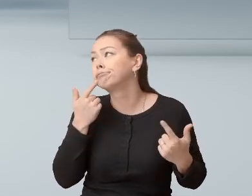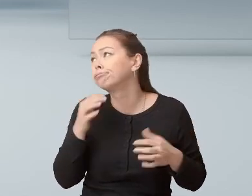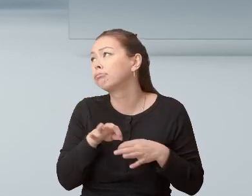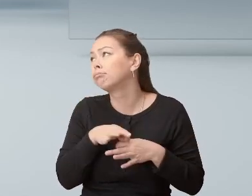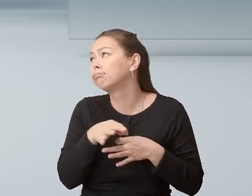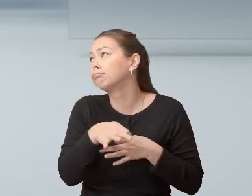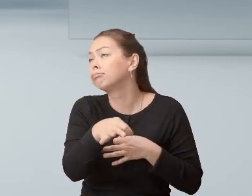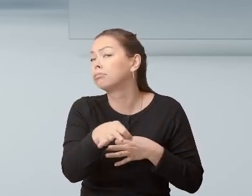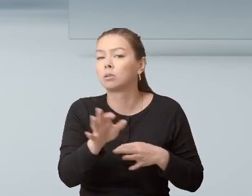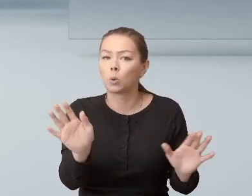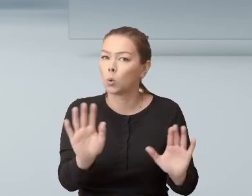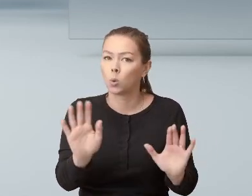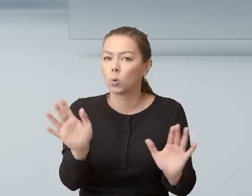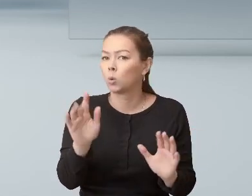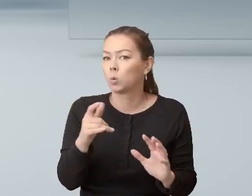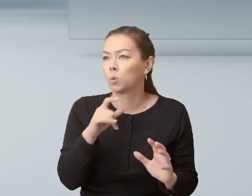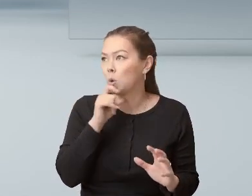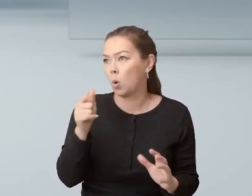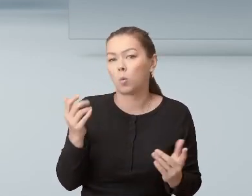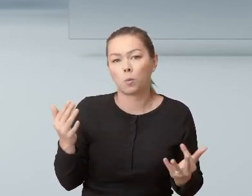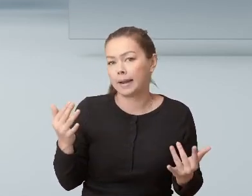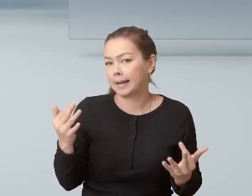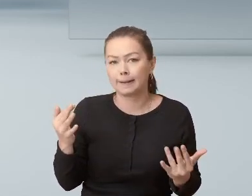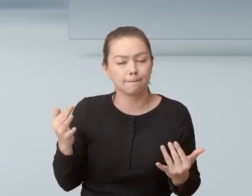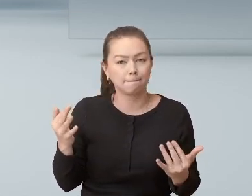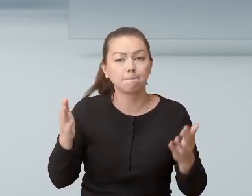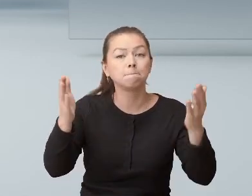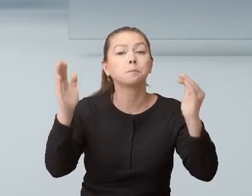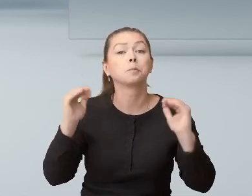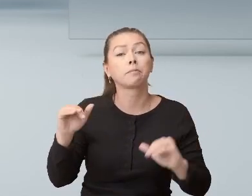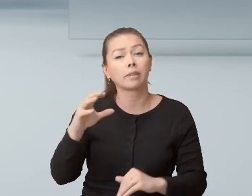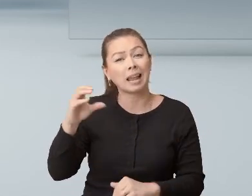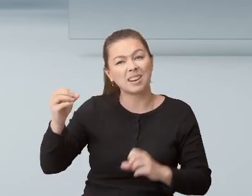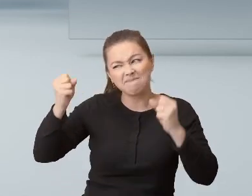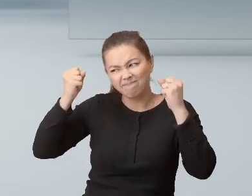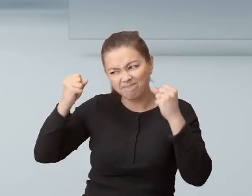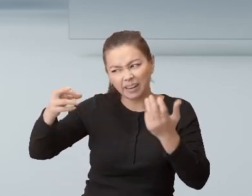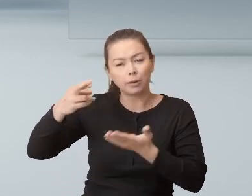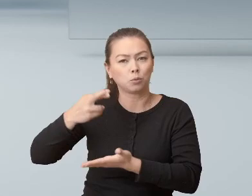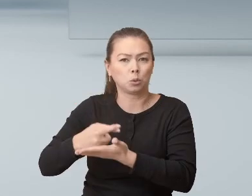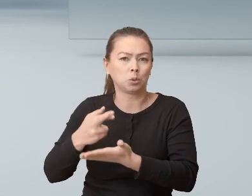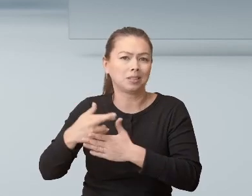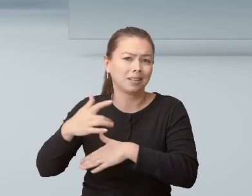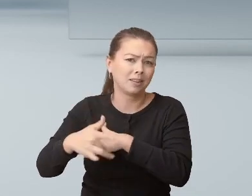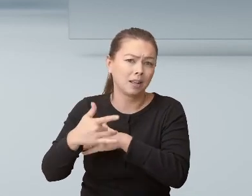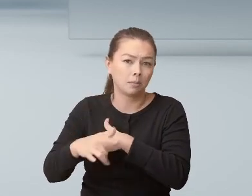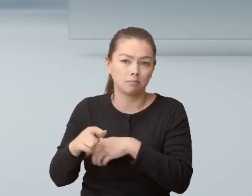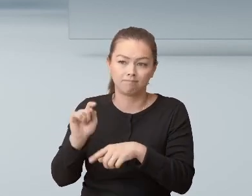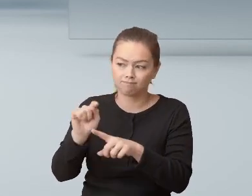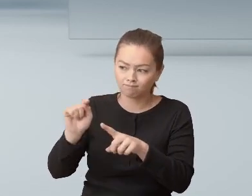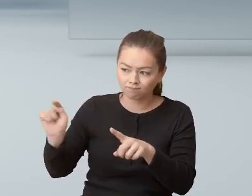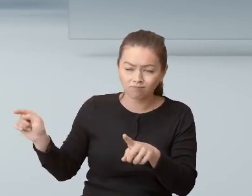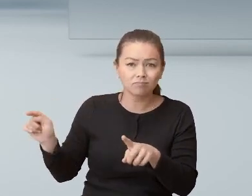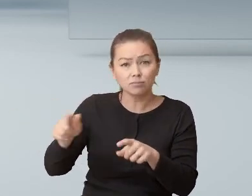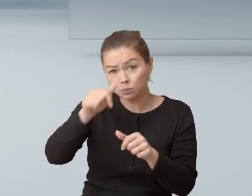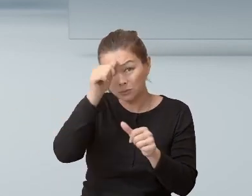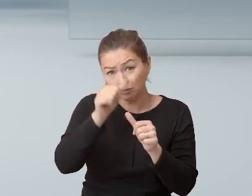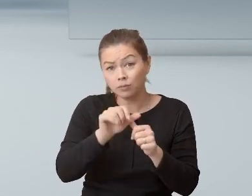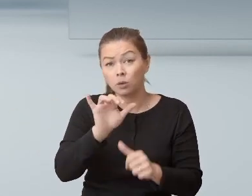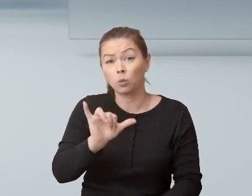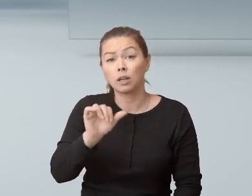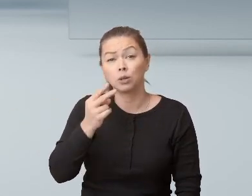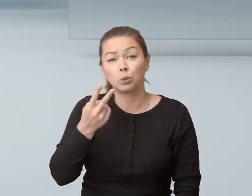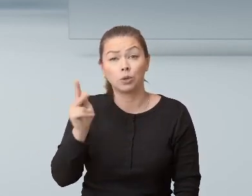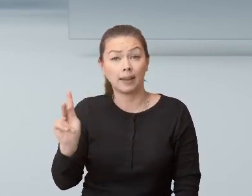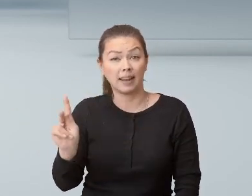The other thing that goes along with that is, consider the resources that are available. You mentioned the Y2K thing earlier. Remember, Y2K resources got